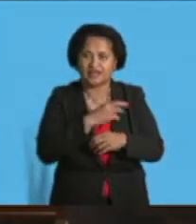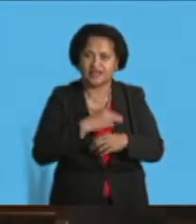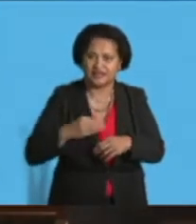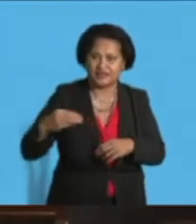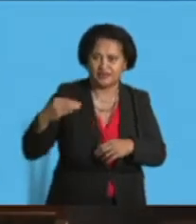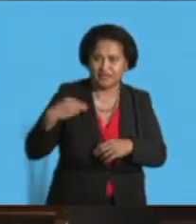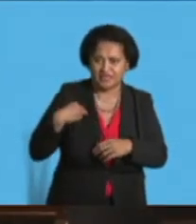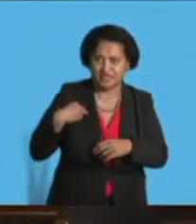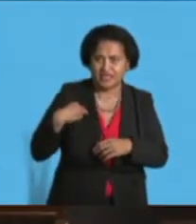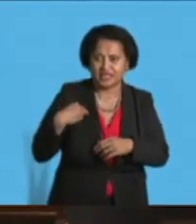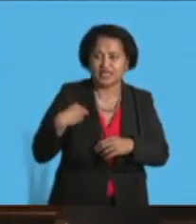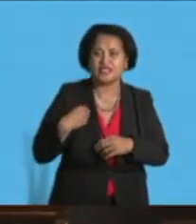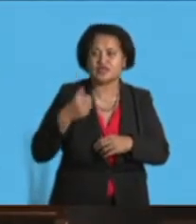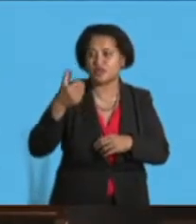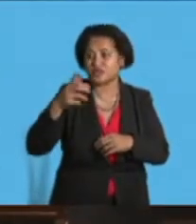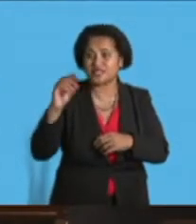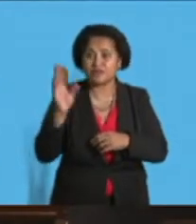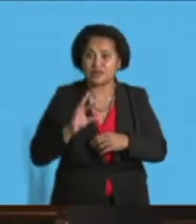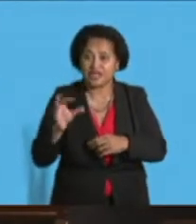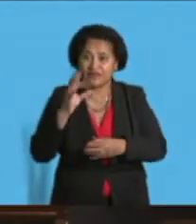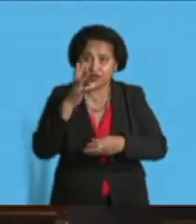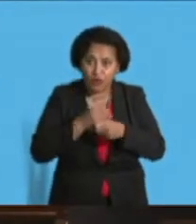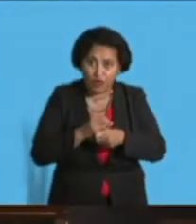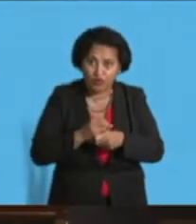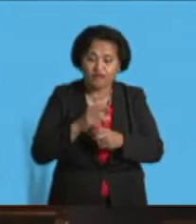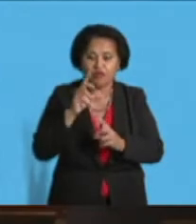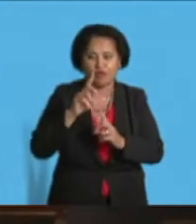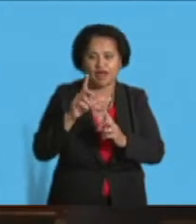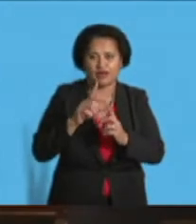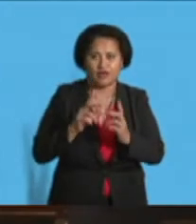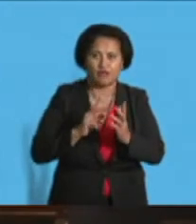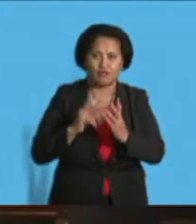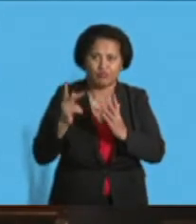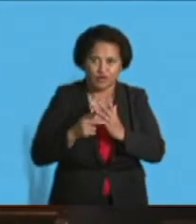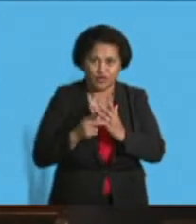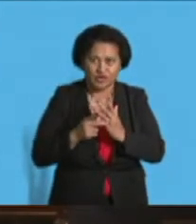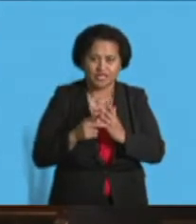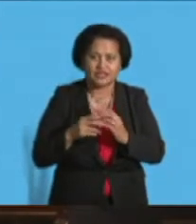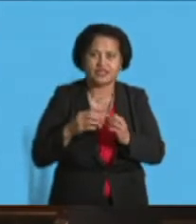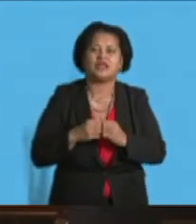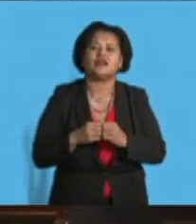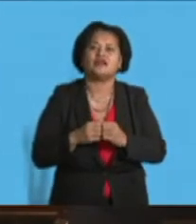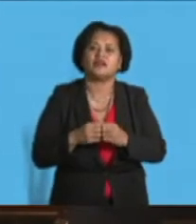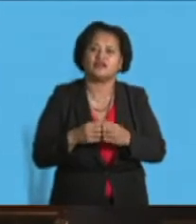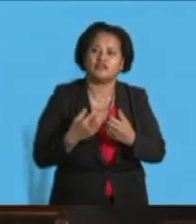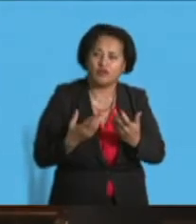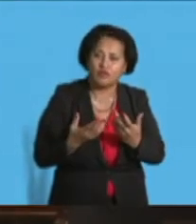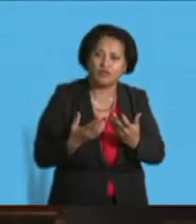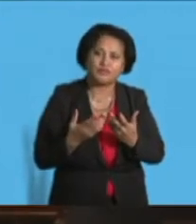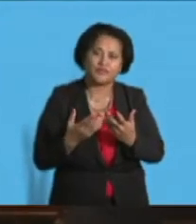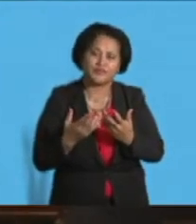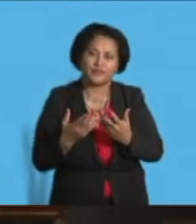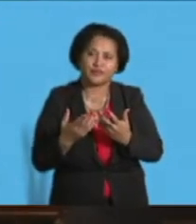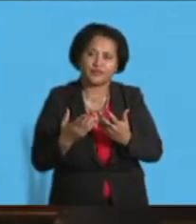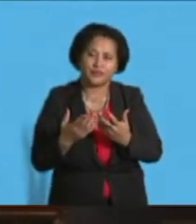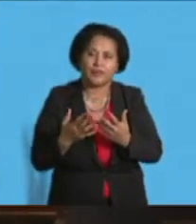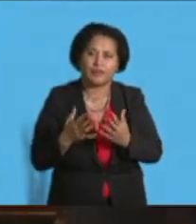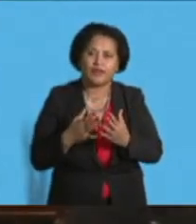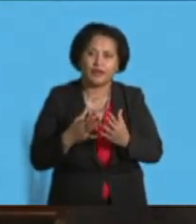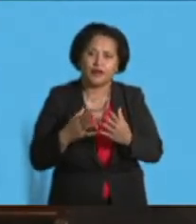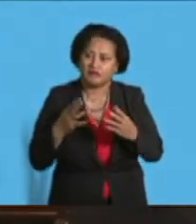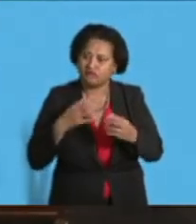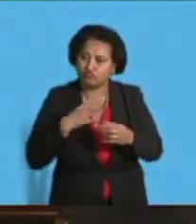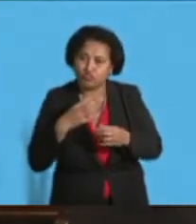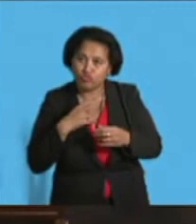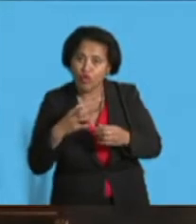67% of the total allocation will be used for capital projects focusing on mitigating flooding, developing more effective